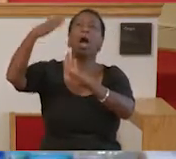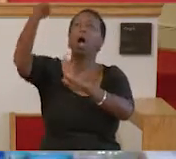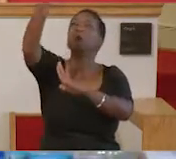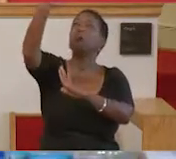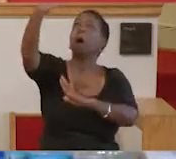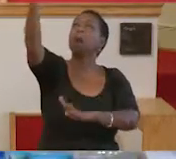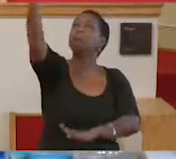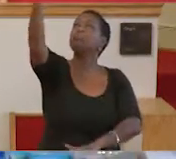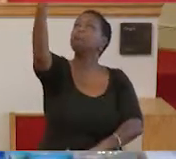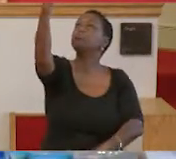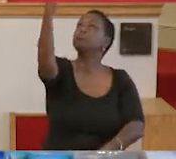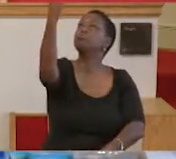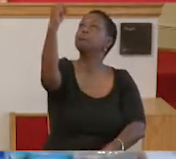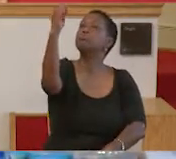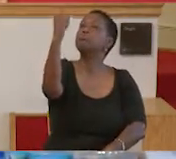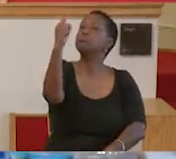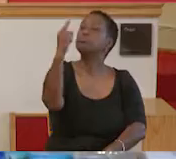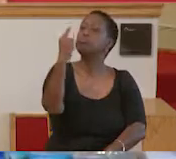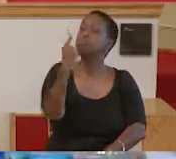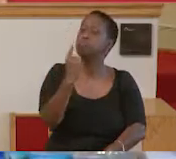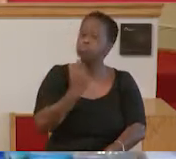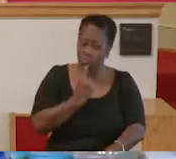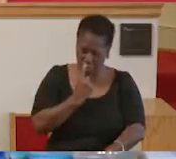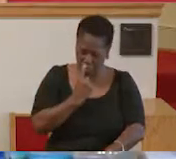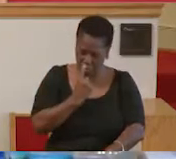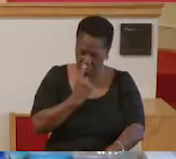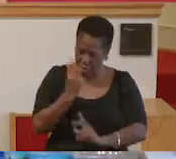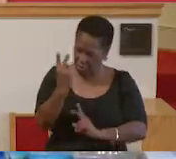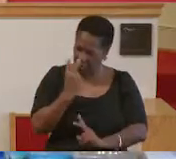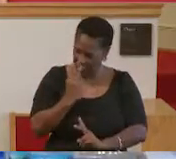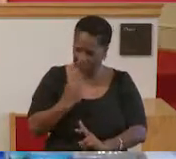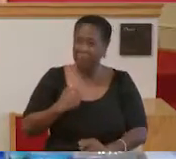the staircase of eternity to visit us